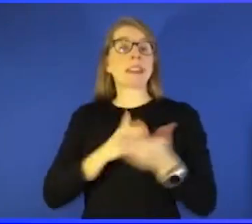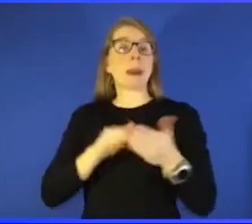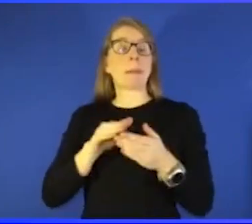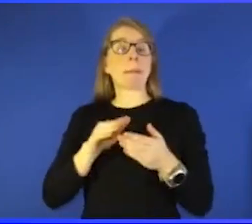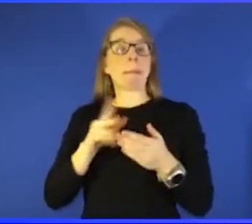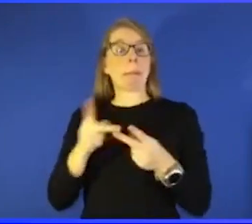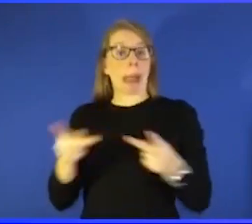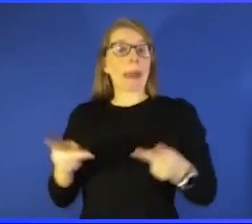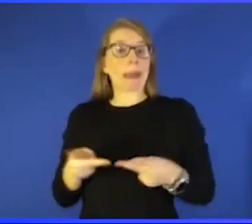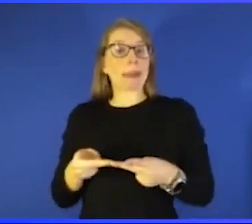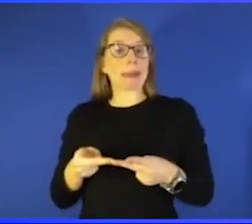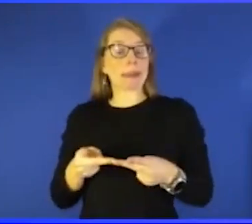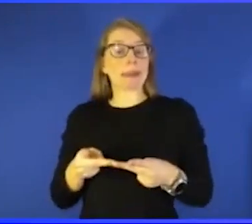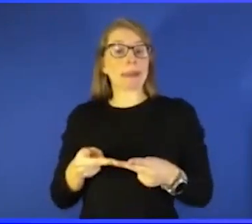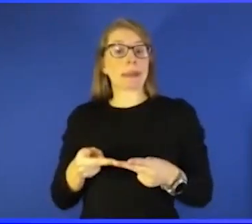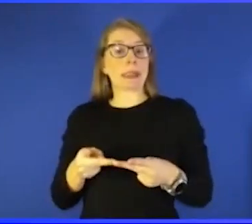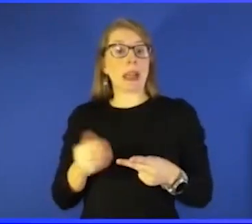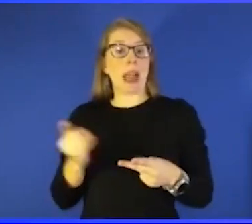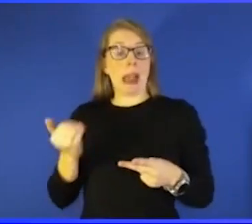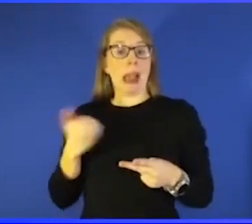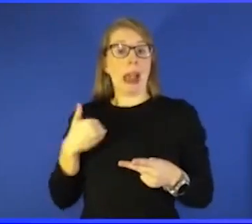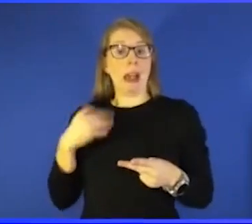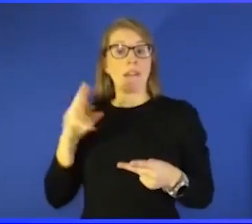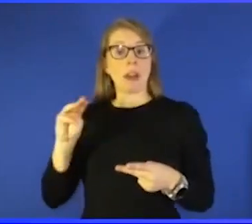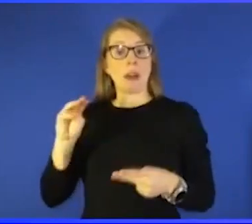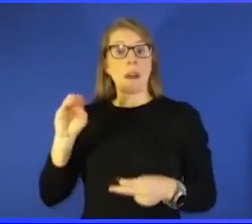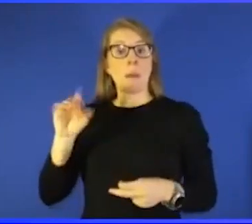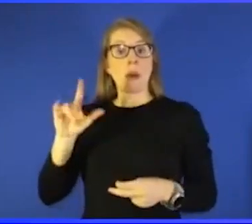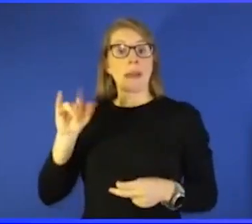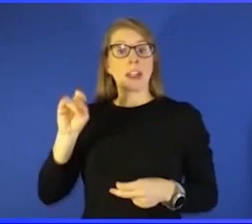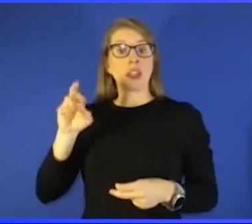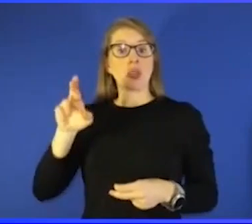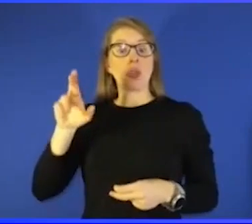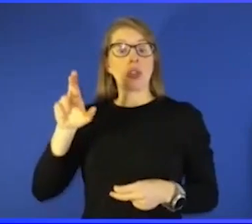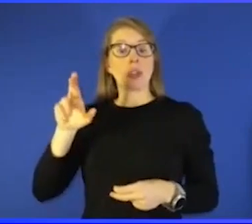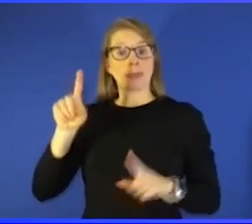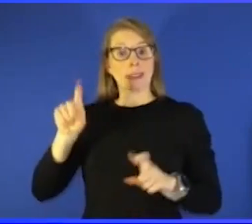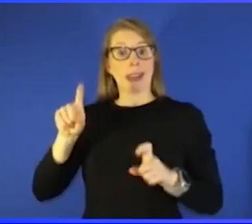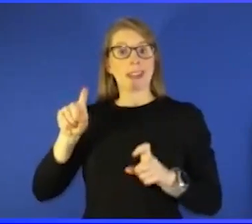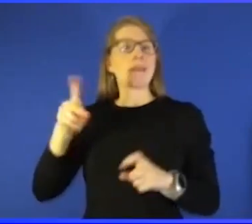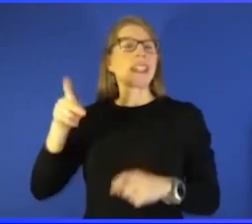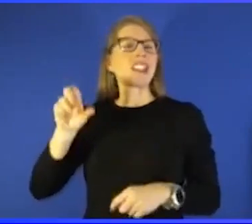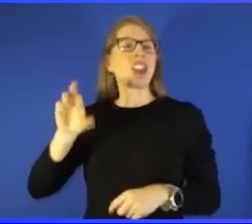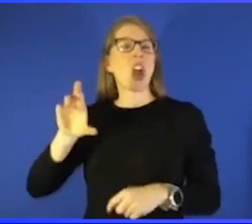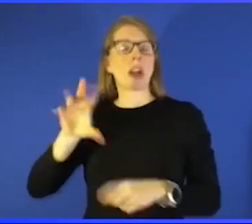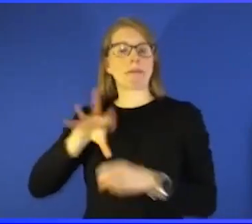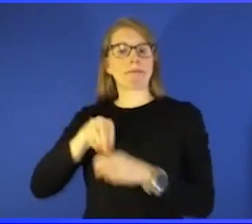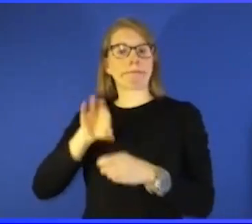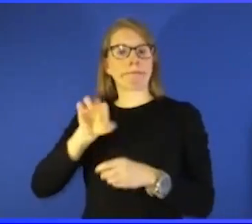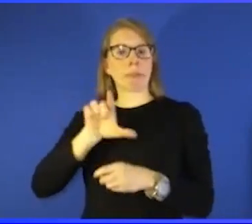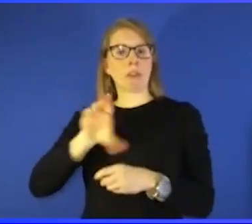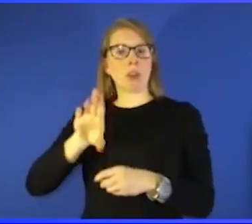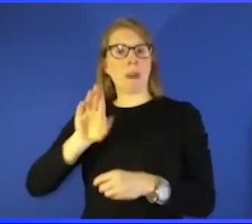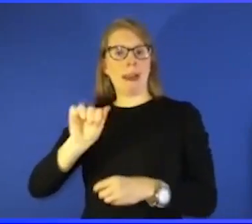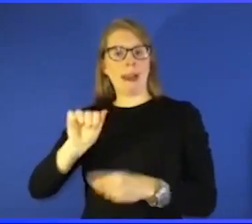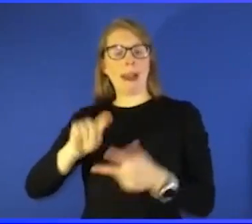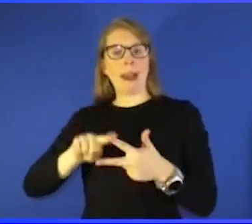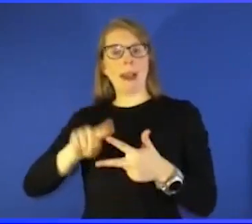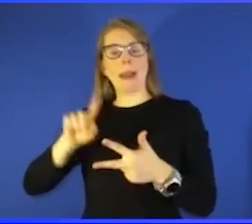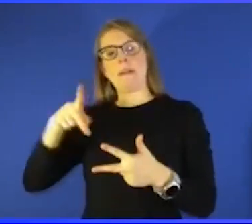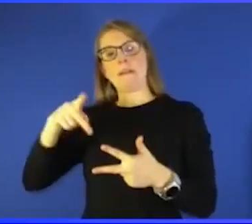having a molecular test, a PCR test, that includes flu A, flu B, RSV,